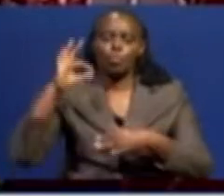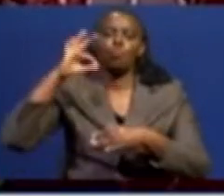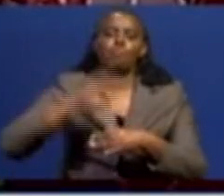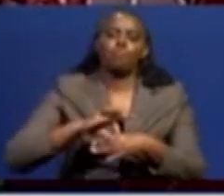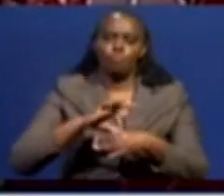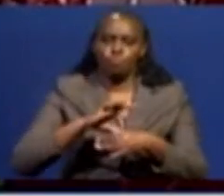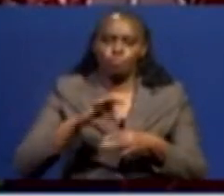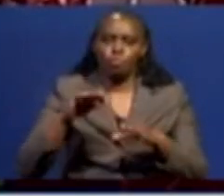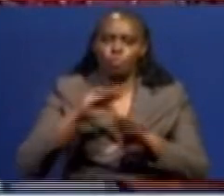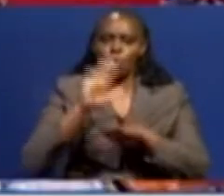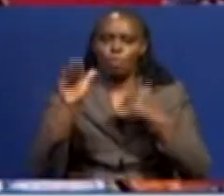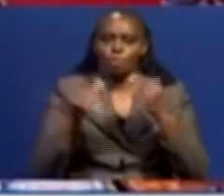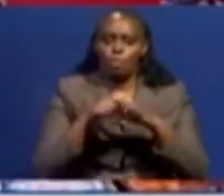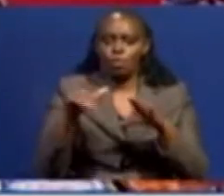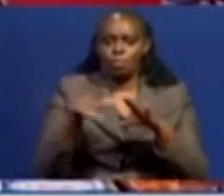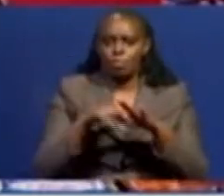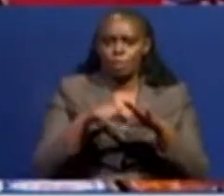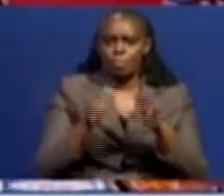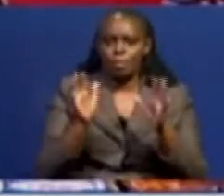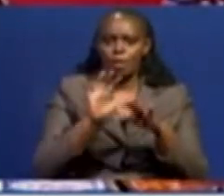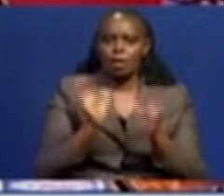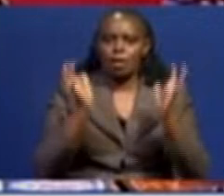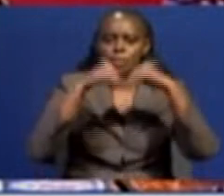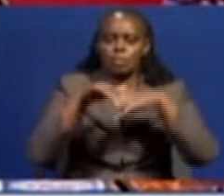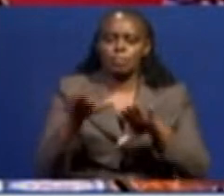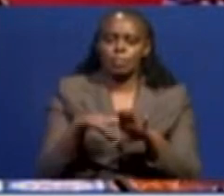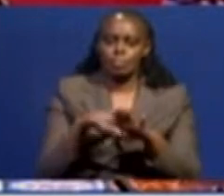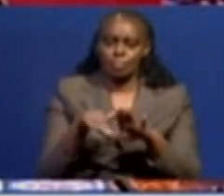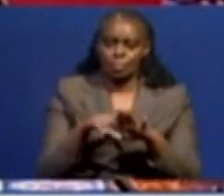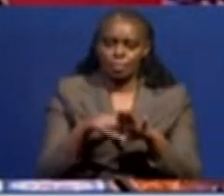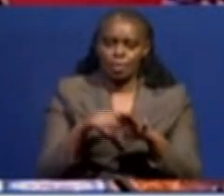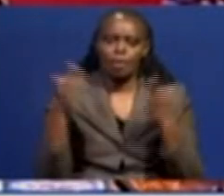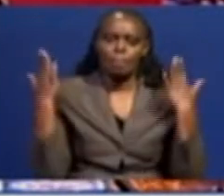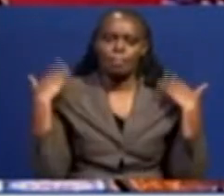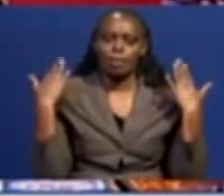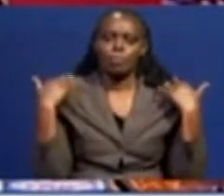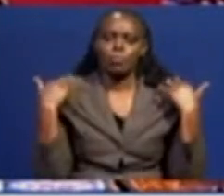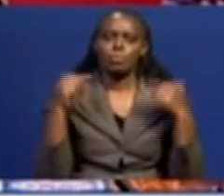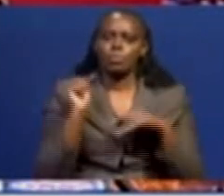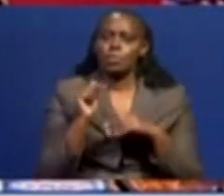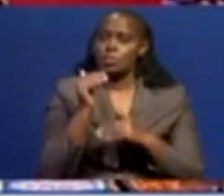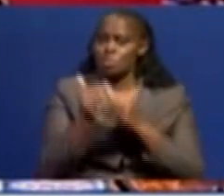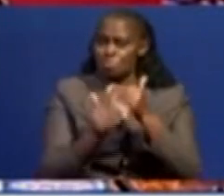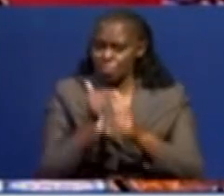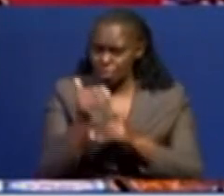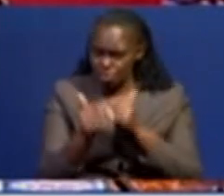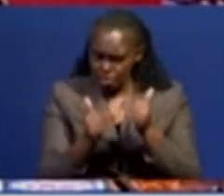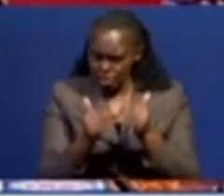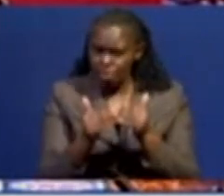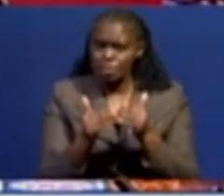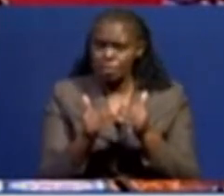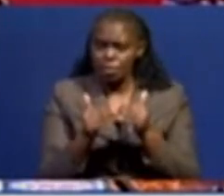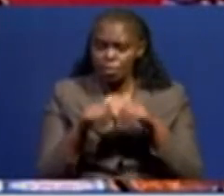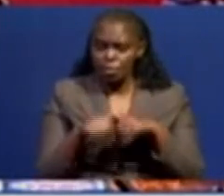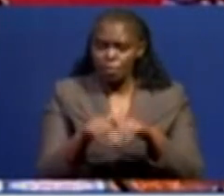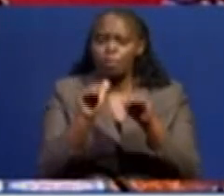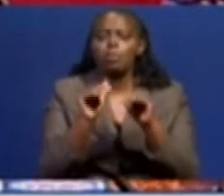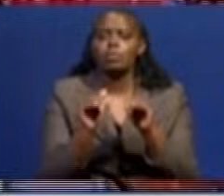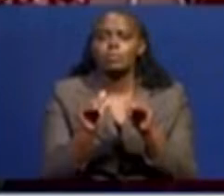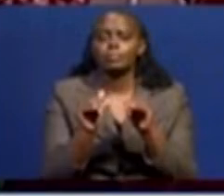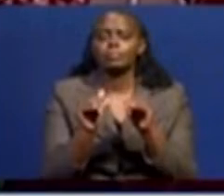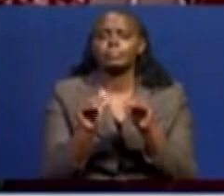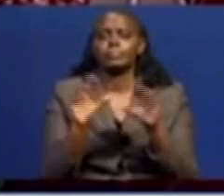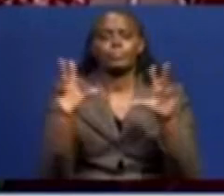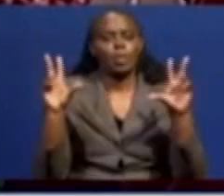75% of all the members of the County Assembly of Meru. Was this process subjected to the